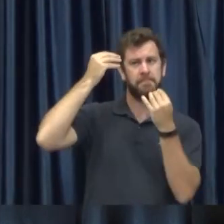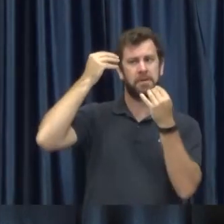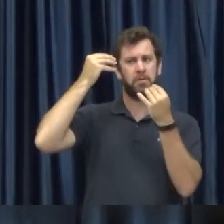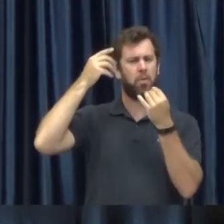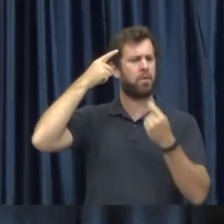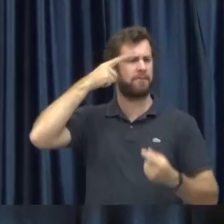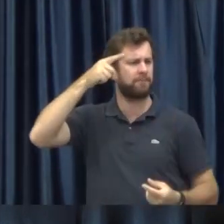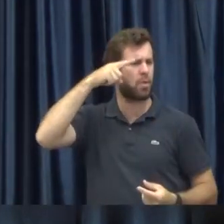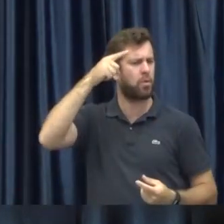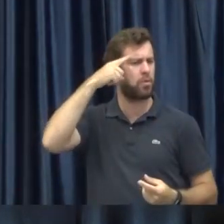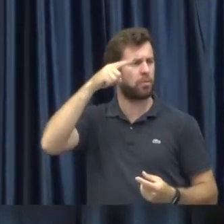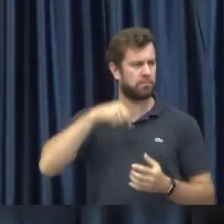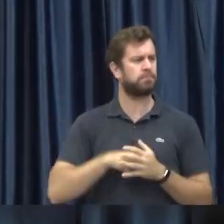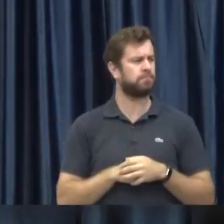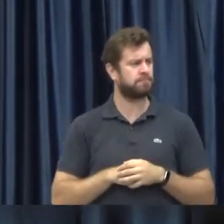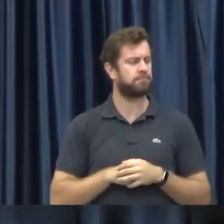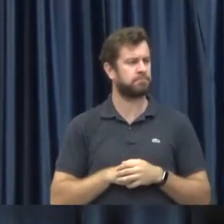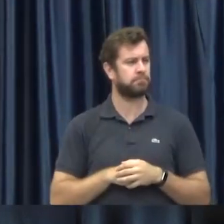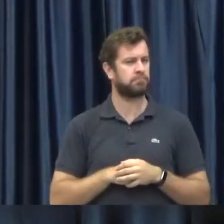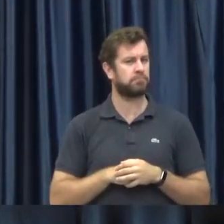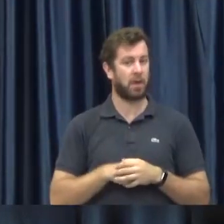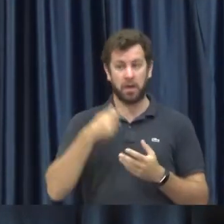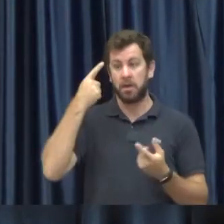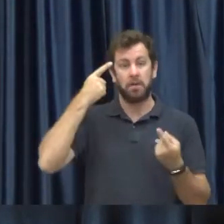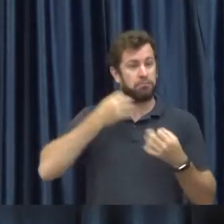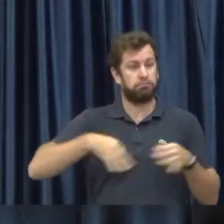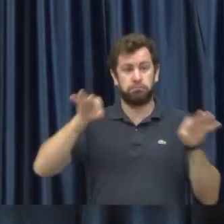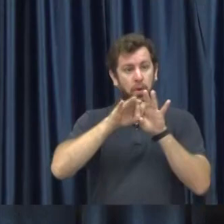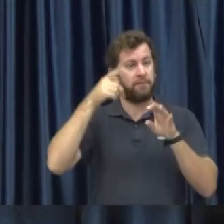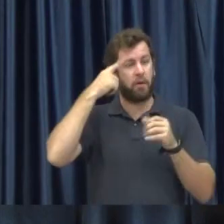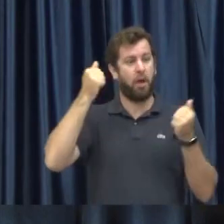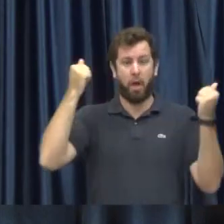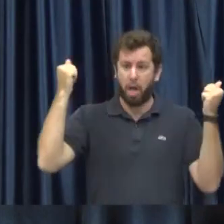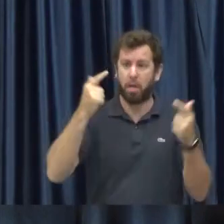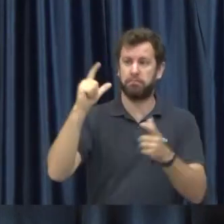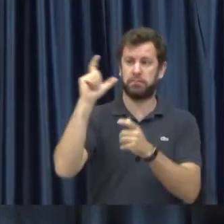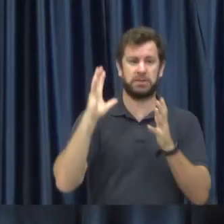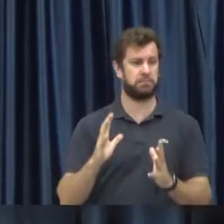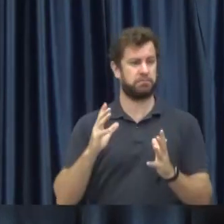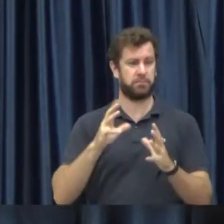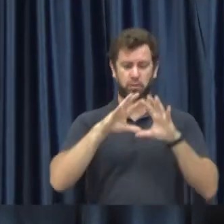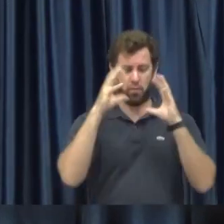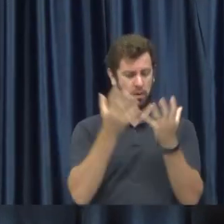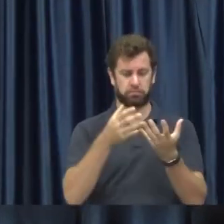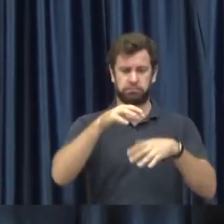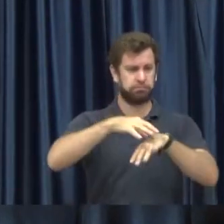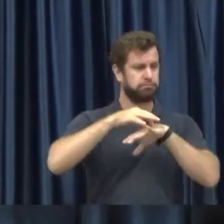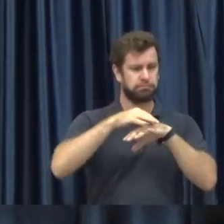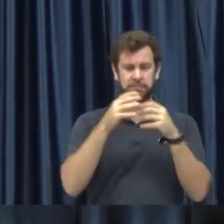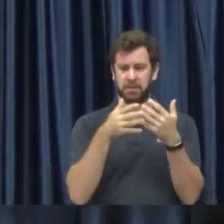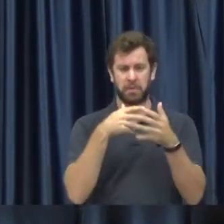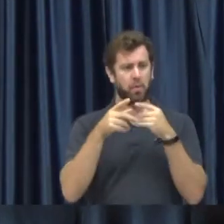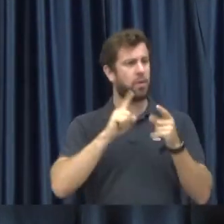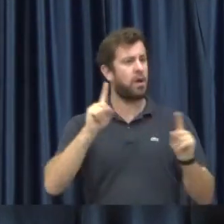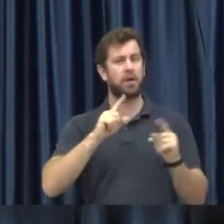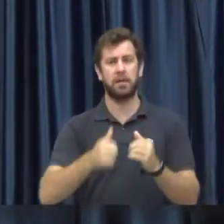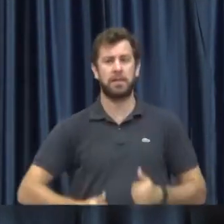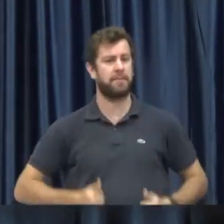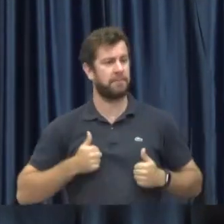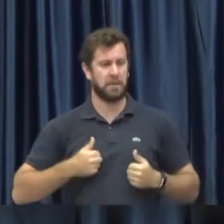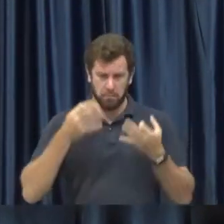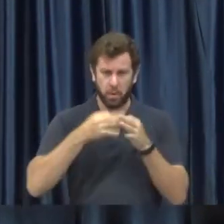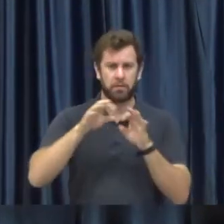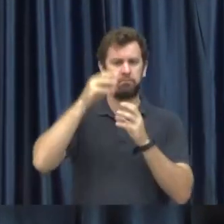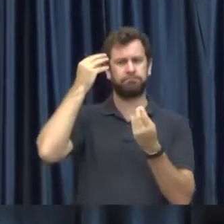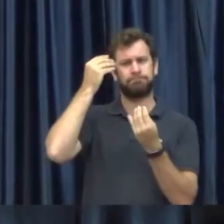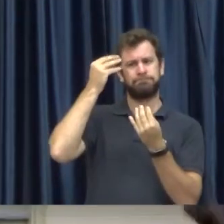And this is crucial for Muslims all over the planet. Because Allah subhanahu wa ta'ala has told us in the chapter